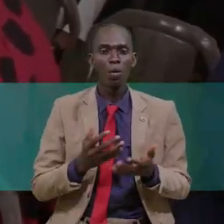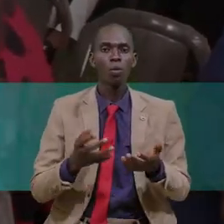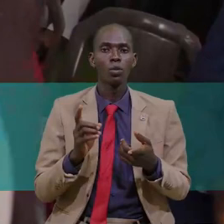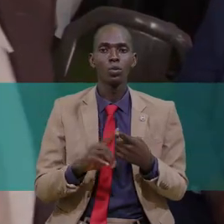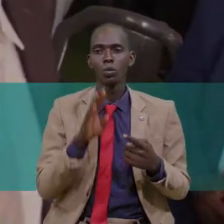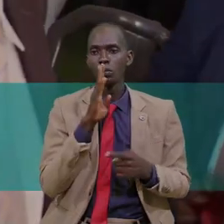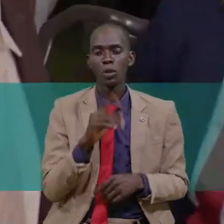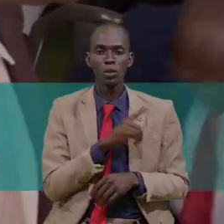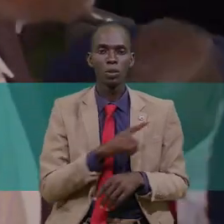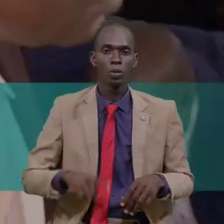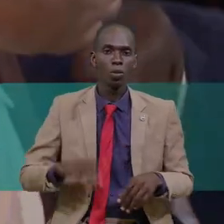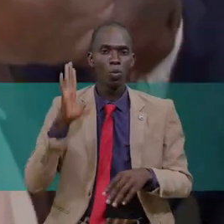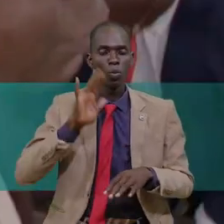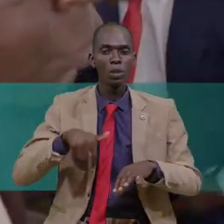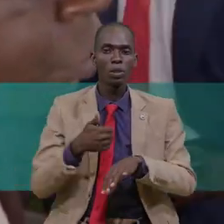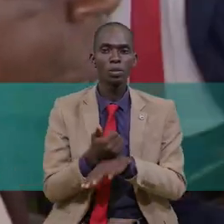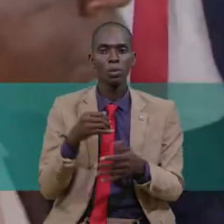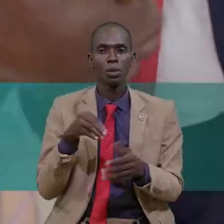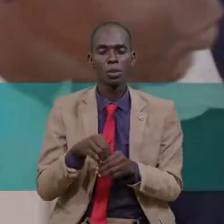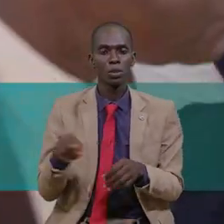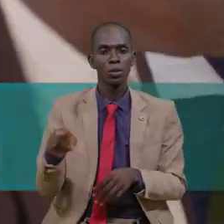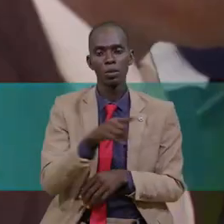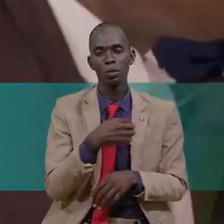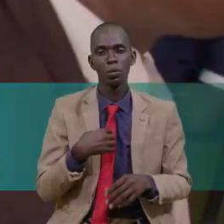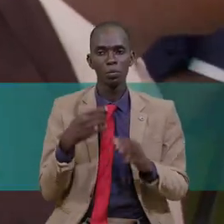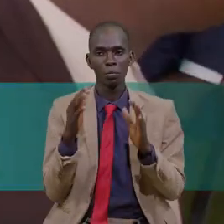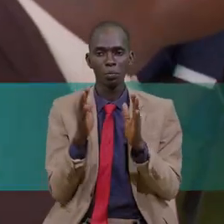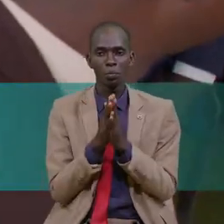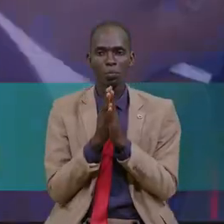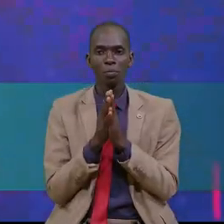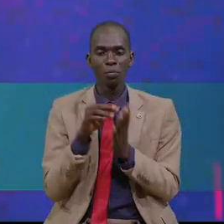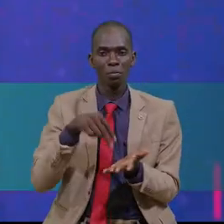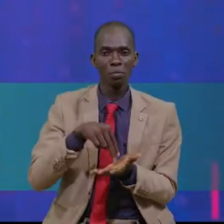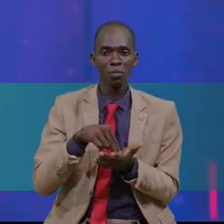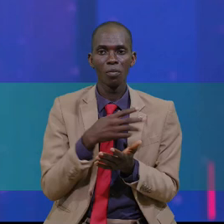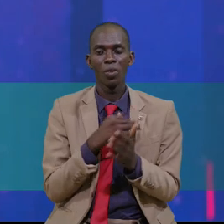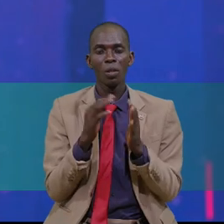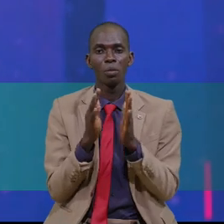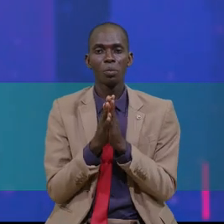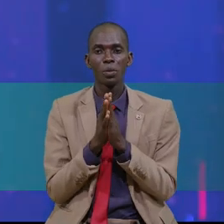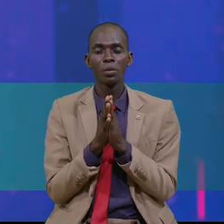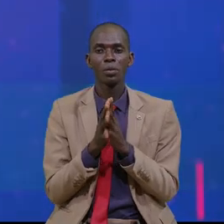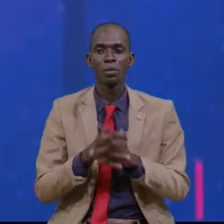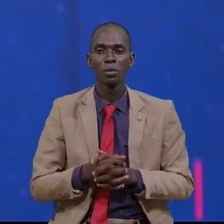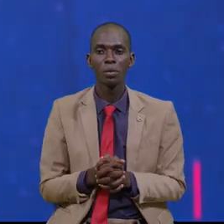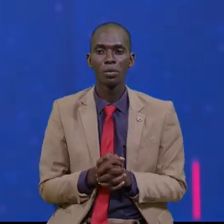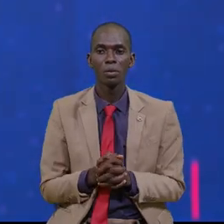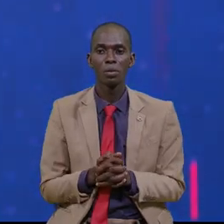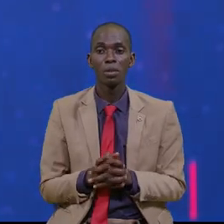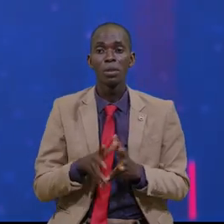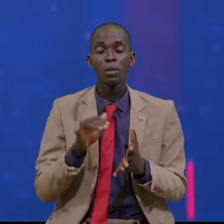will confirm it in every life. Let's rise up. Let's rise up. Let's rise up and talk to the Lord in prayer that